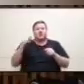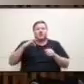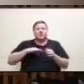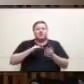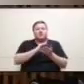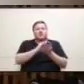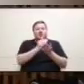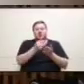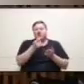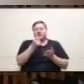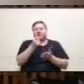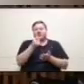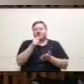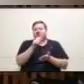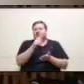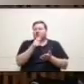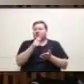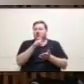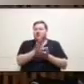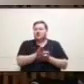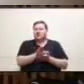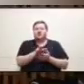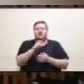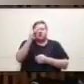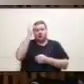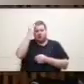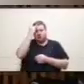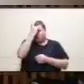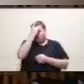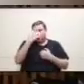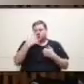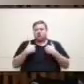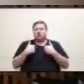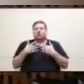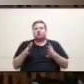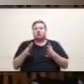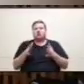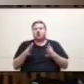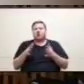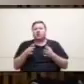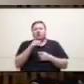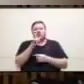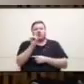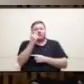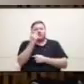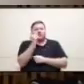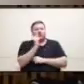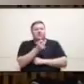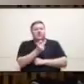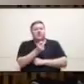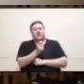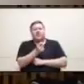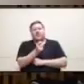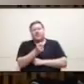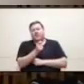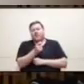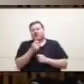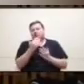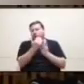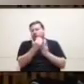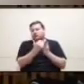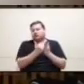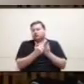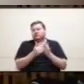And the arrangement was such that in the month of March, we will start to make our first payments in terms of that arrangement. And